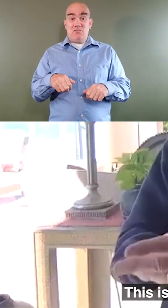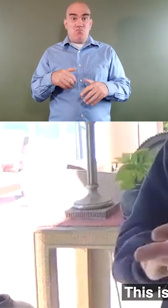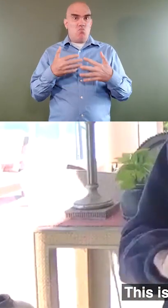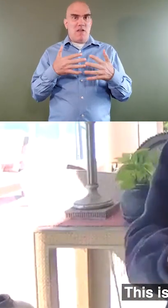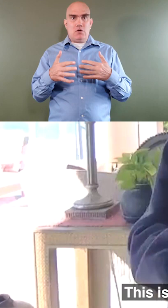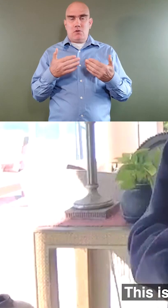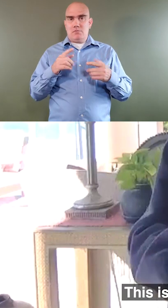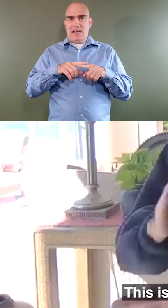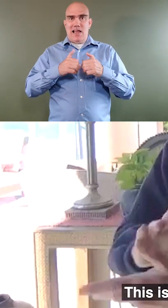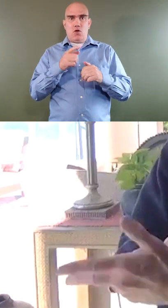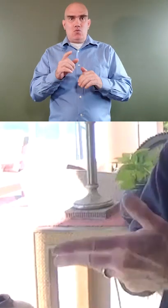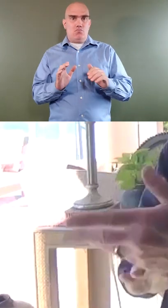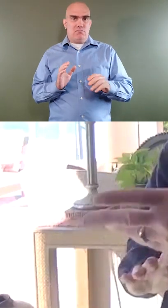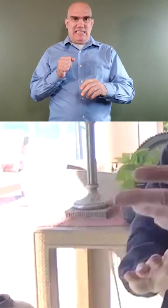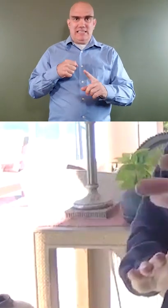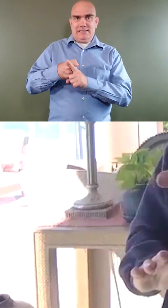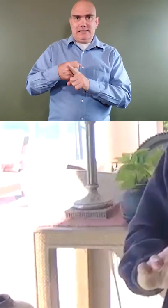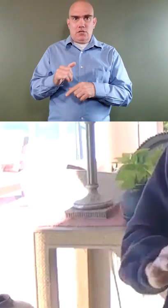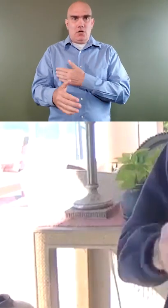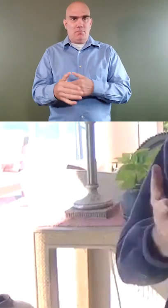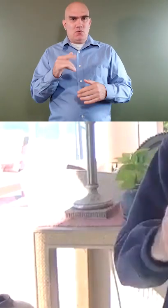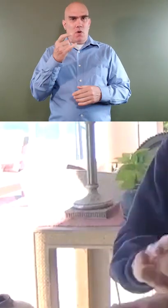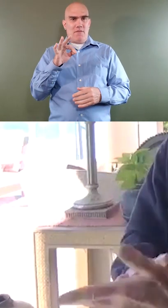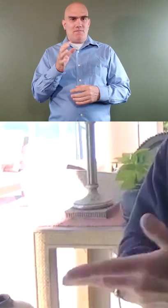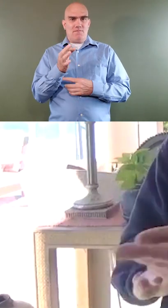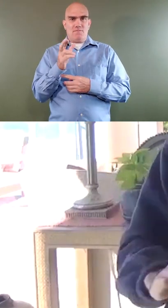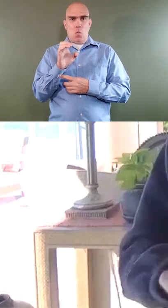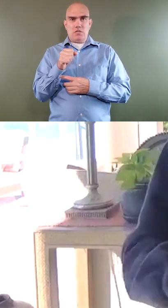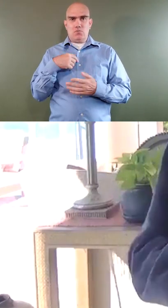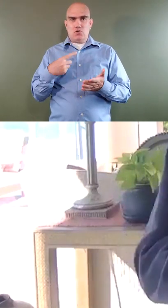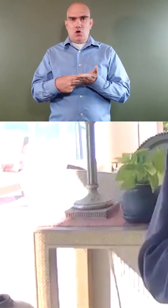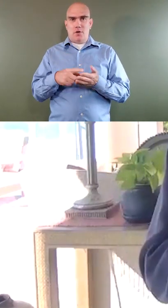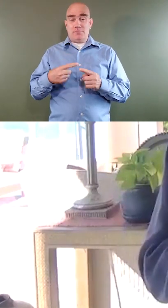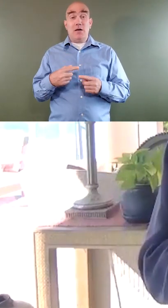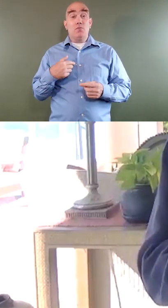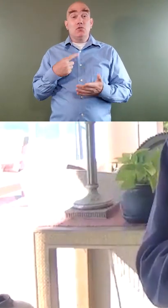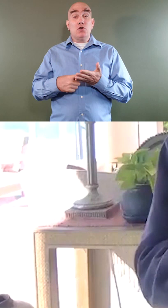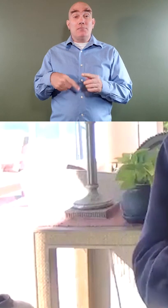of the forces we talked about. We talked about Pong.